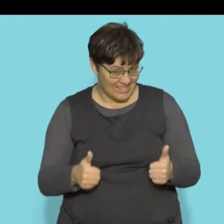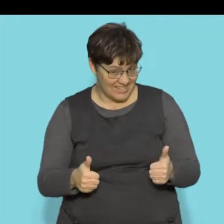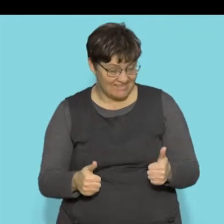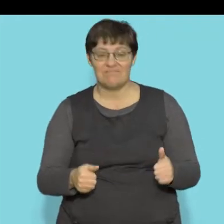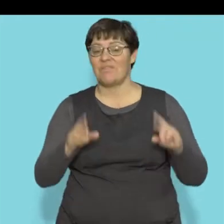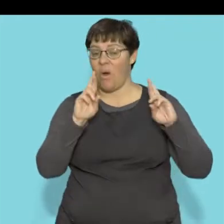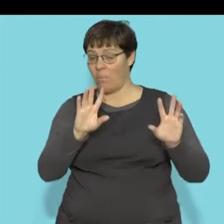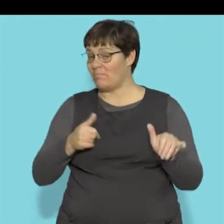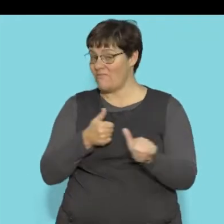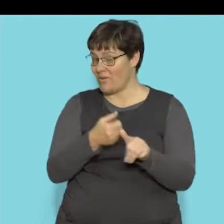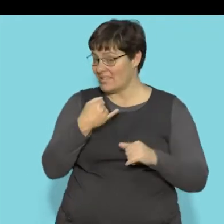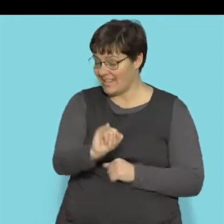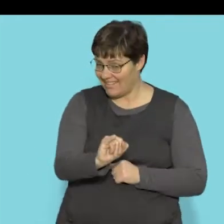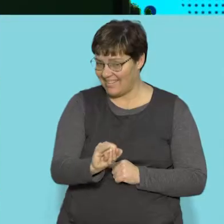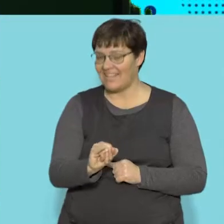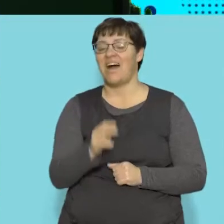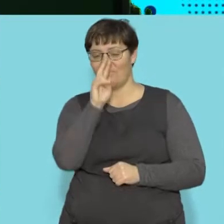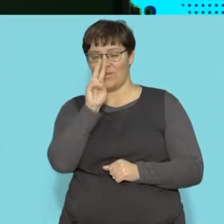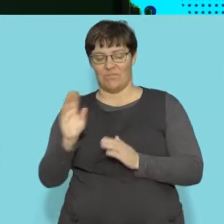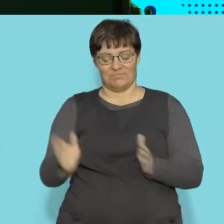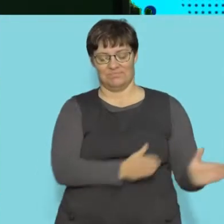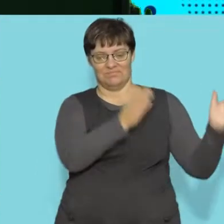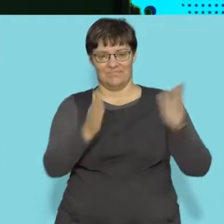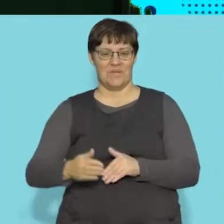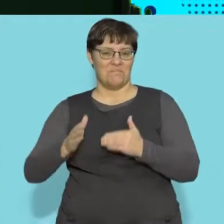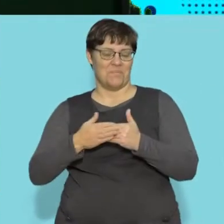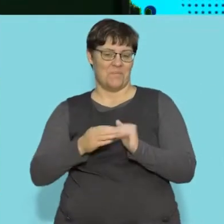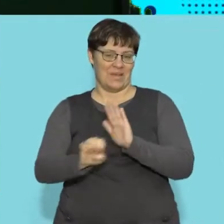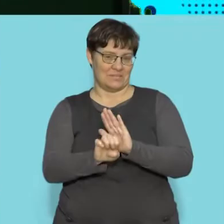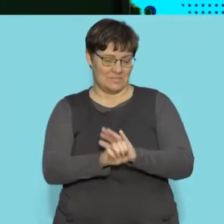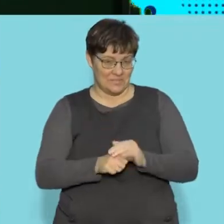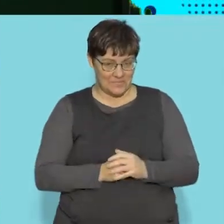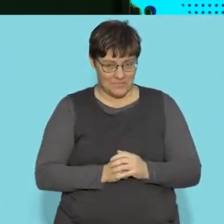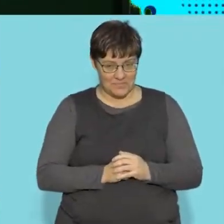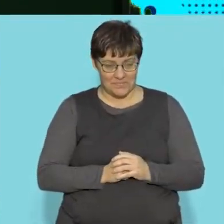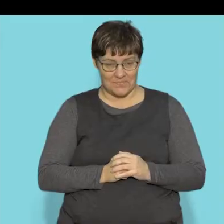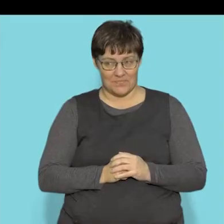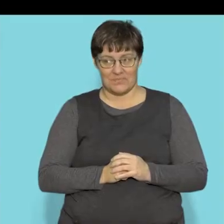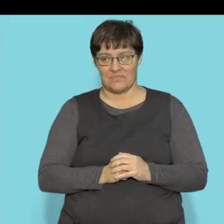Great, everyone. I hope that you're still with me. We're now going to take a look at another example.